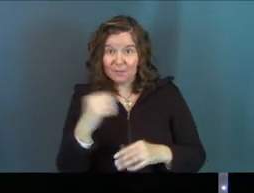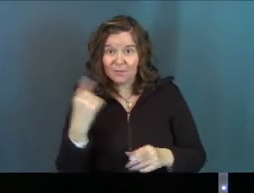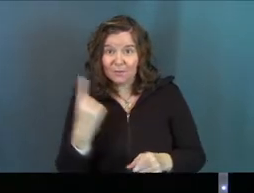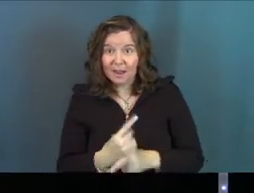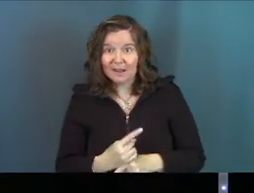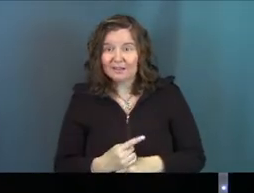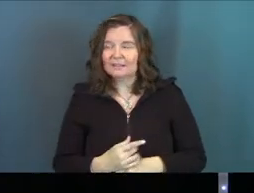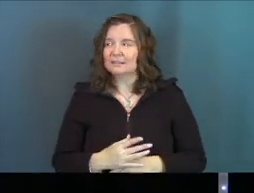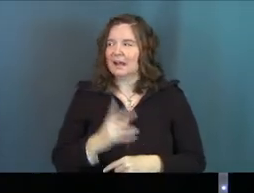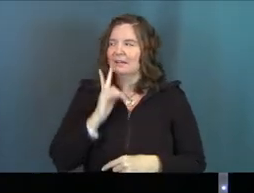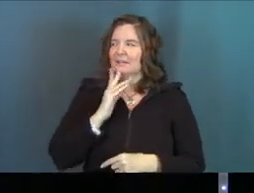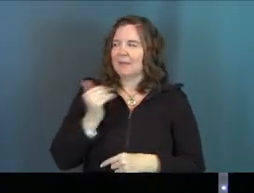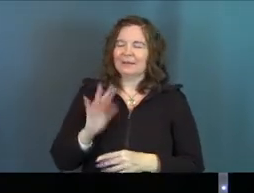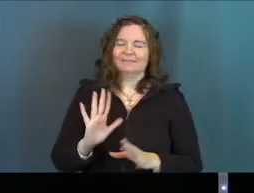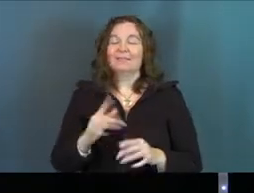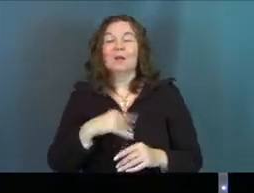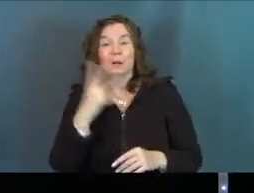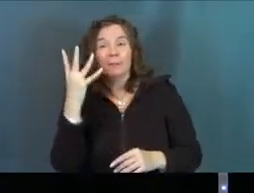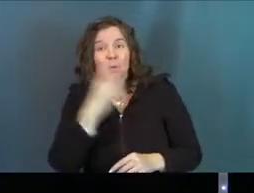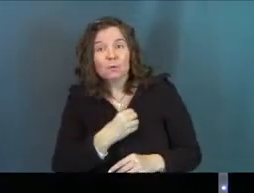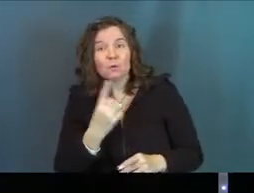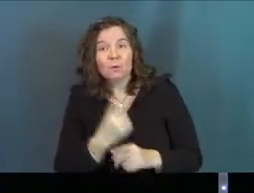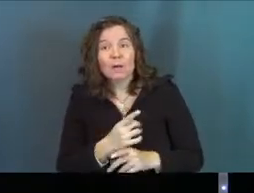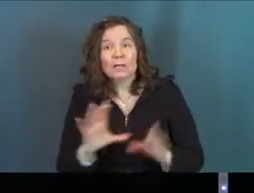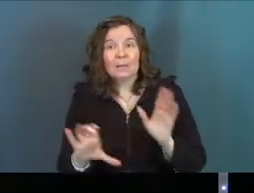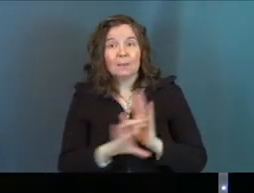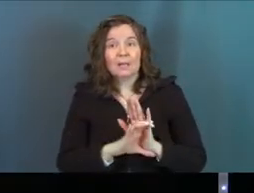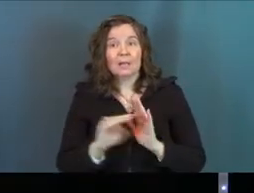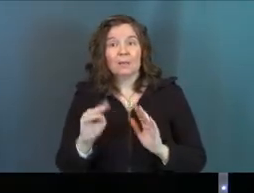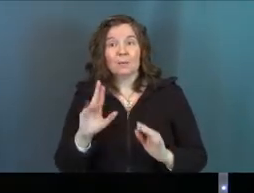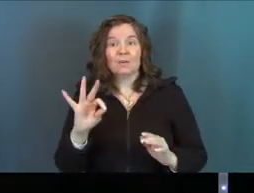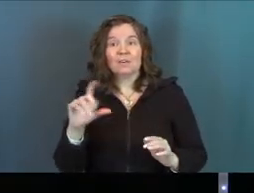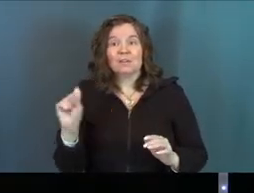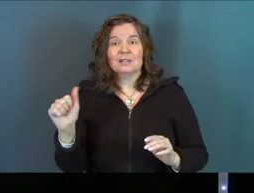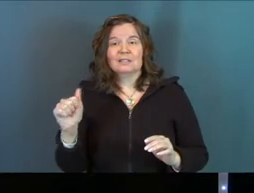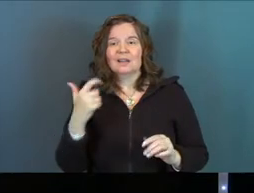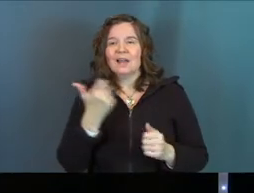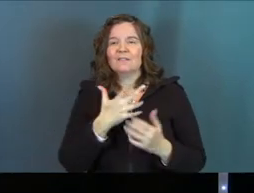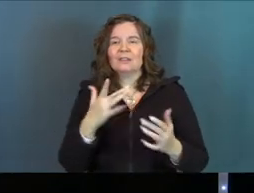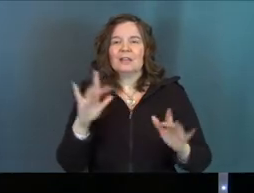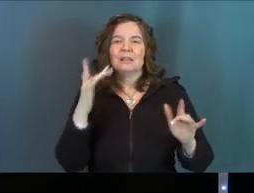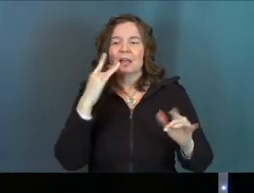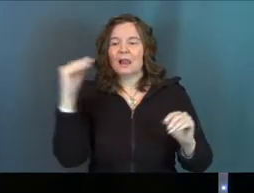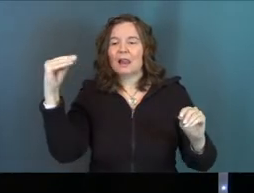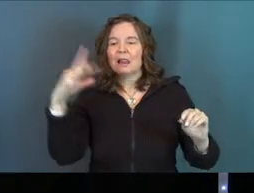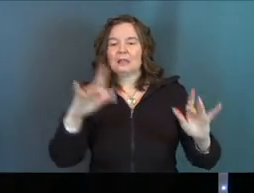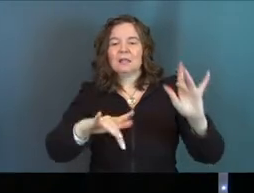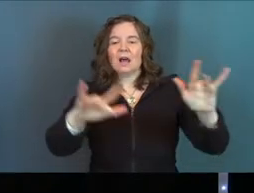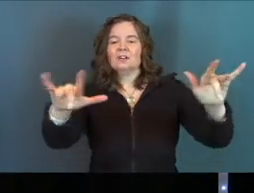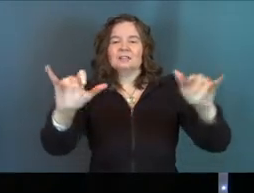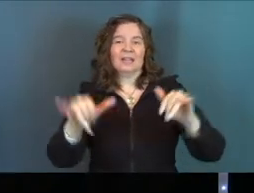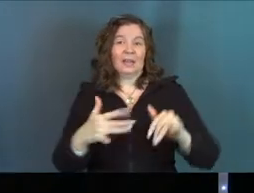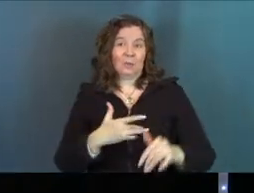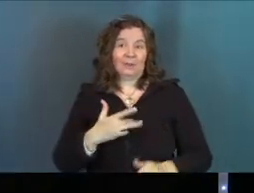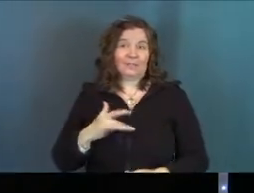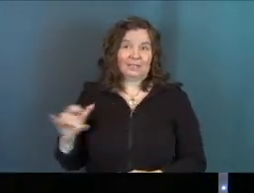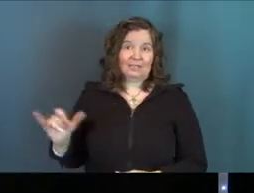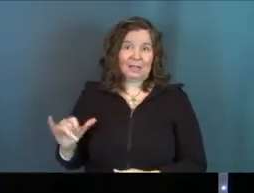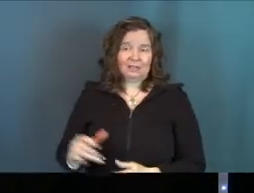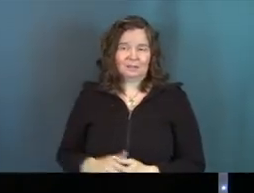right? Some of you are like, I've seen better. No, it's beautiful, right? Like a picture like Mufasa. And he's like, oh, everything the light touches. You know, it's like, that's kind of what it feels